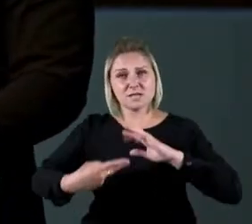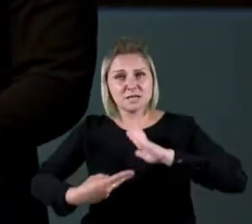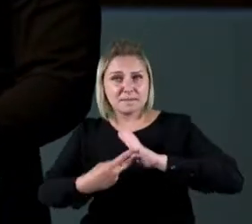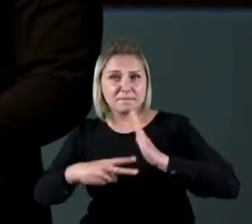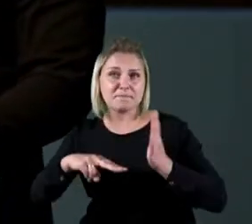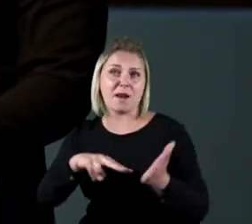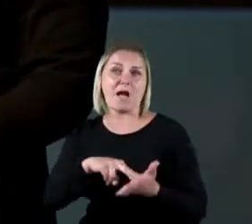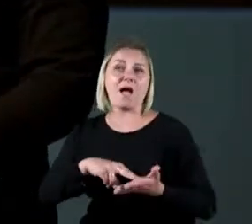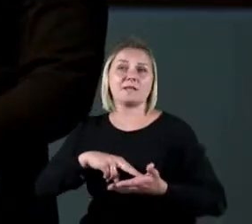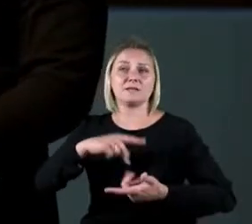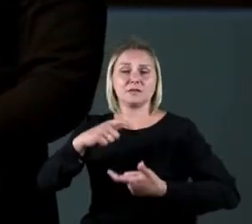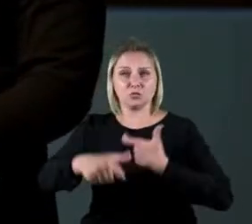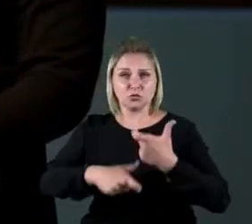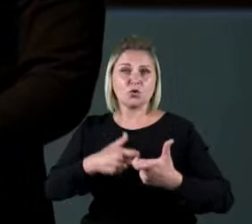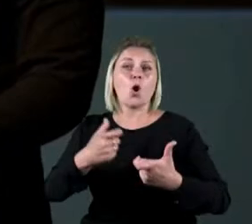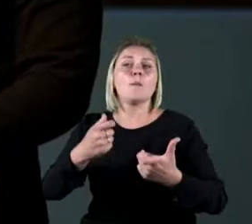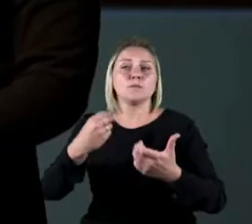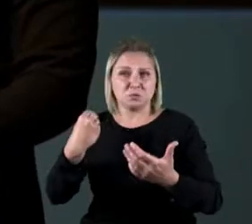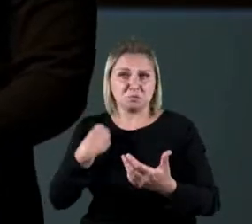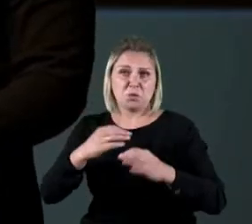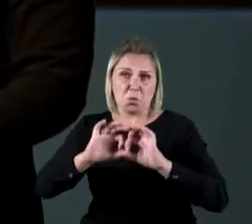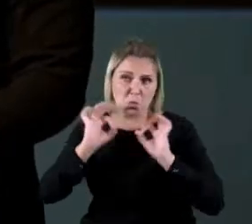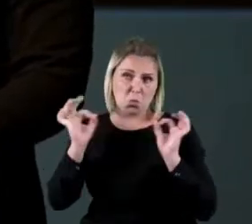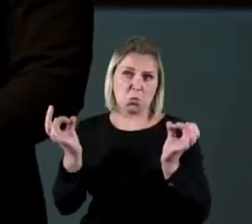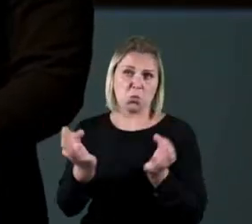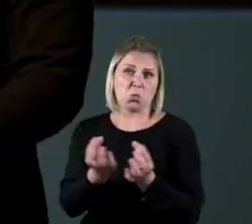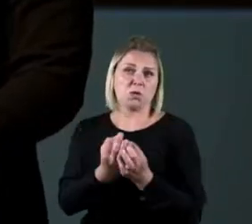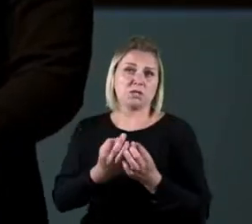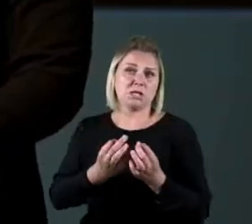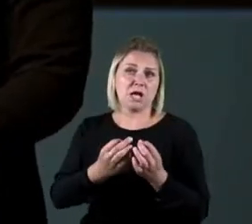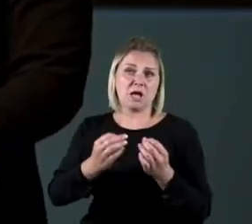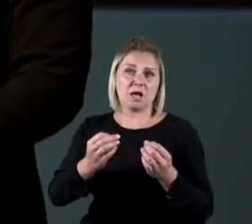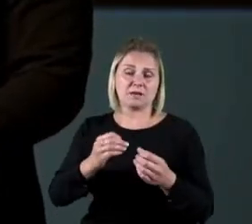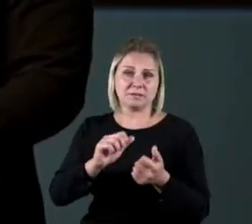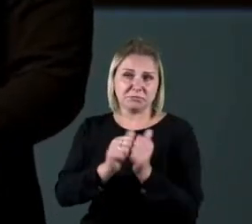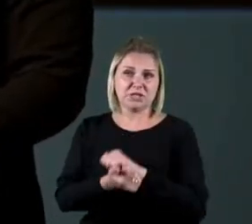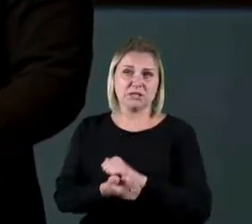by requisite advocacy campaigns and information networking.